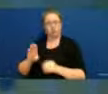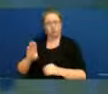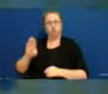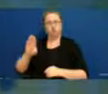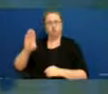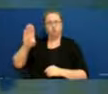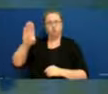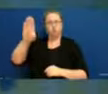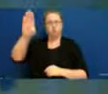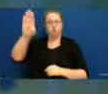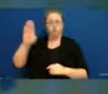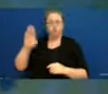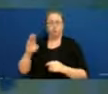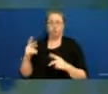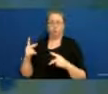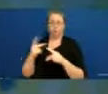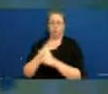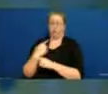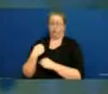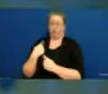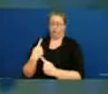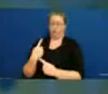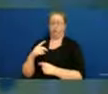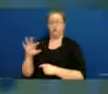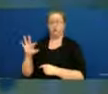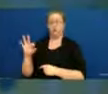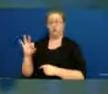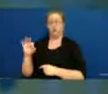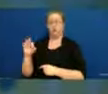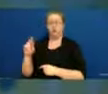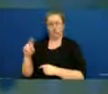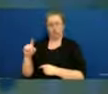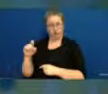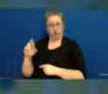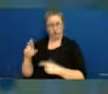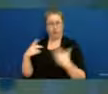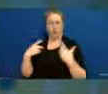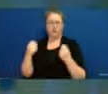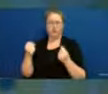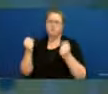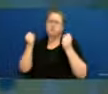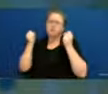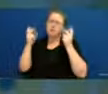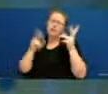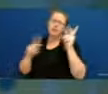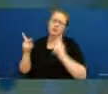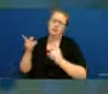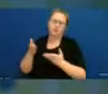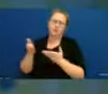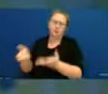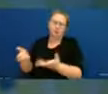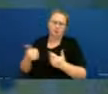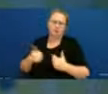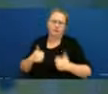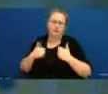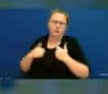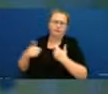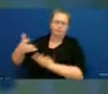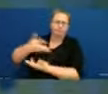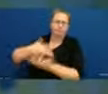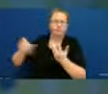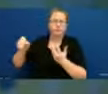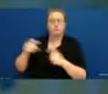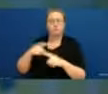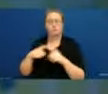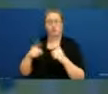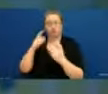transmission, particularly in the last few weeks in the Fraser Health region, the most populous region in the province, but we have